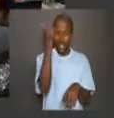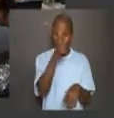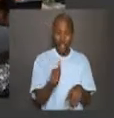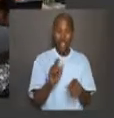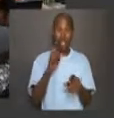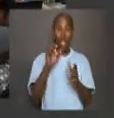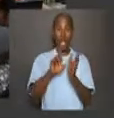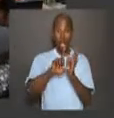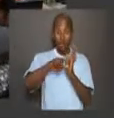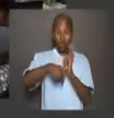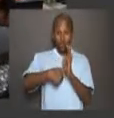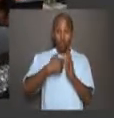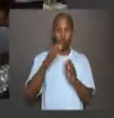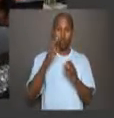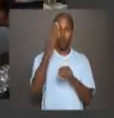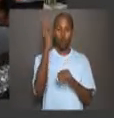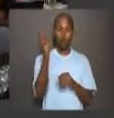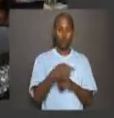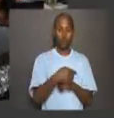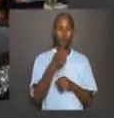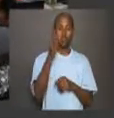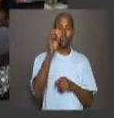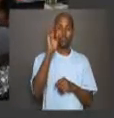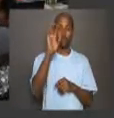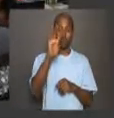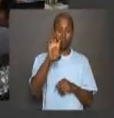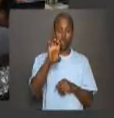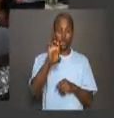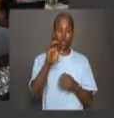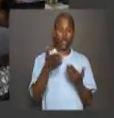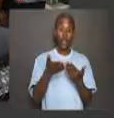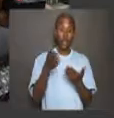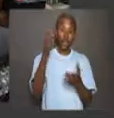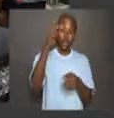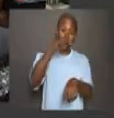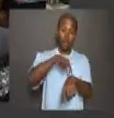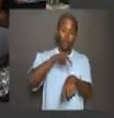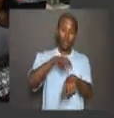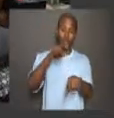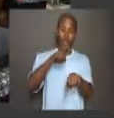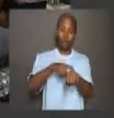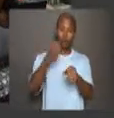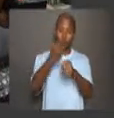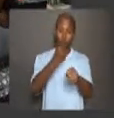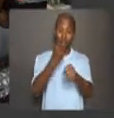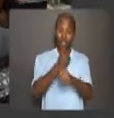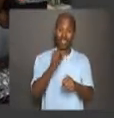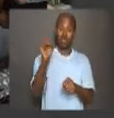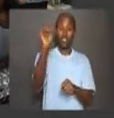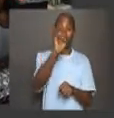hours over 40 and double time for working on a